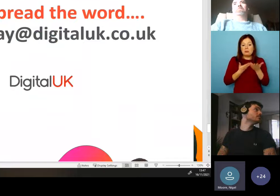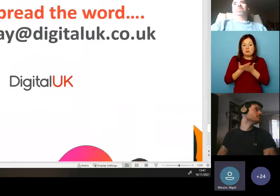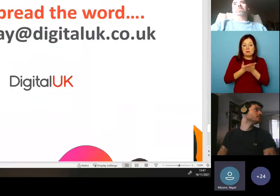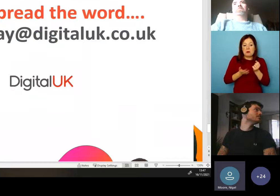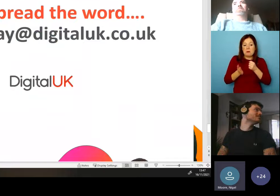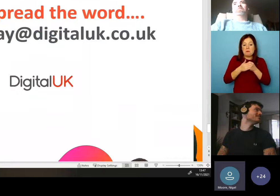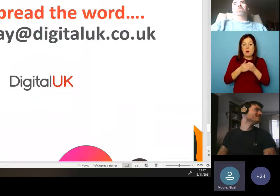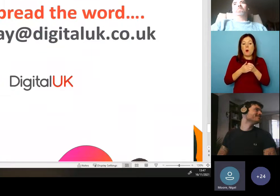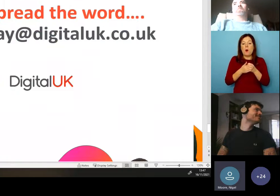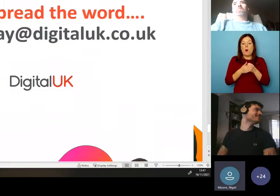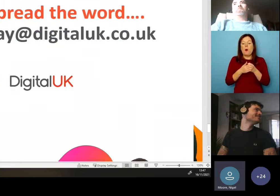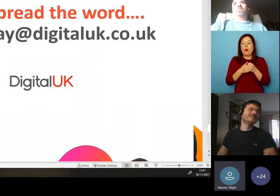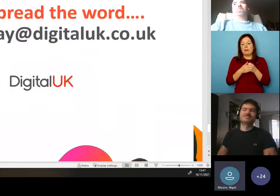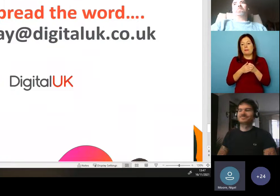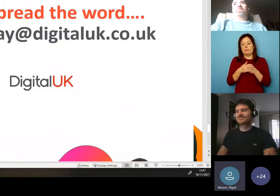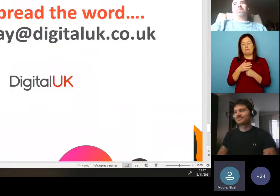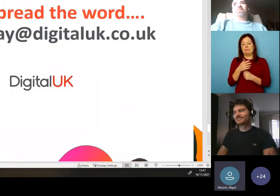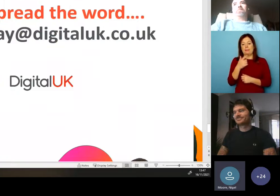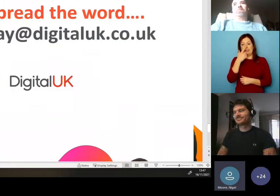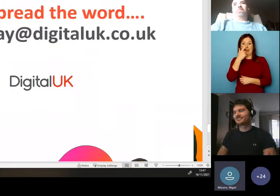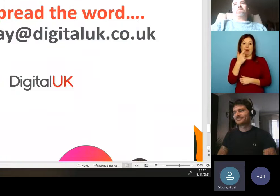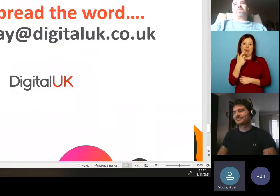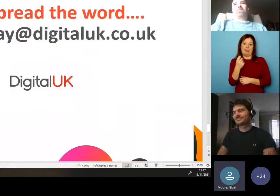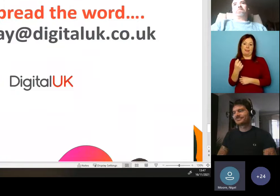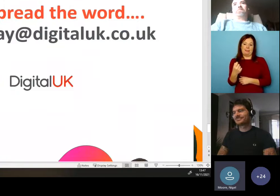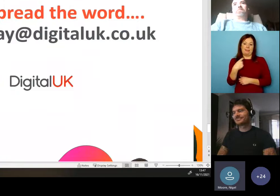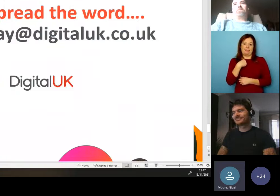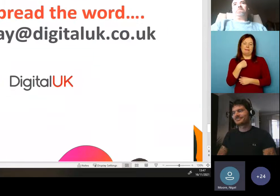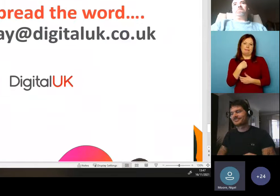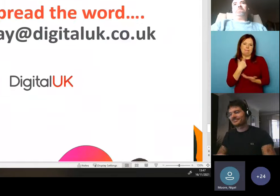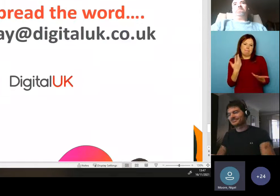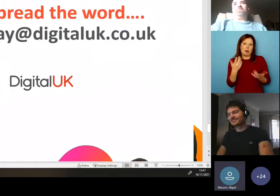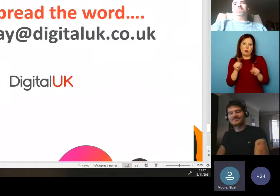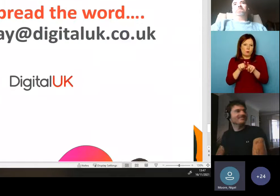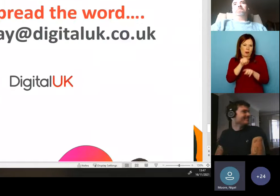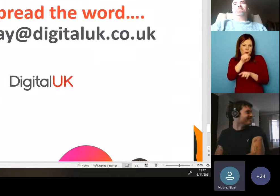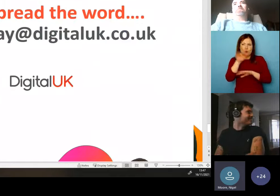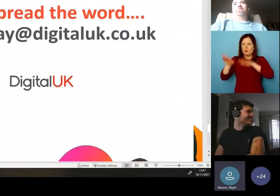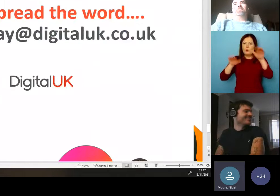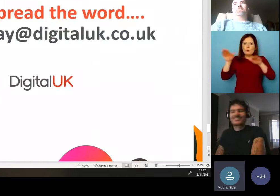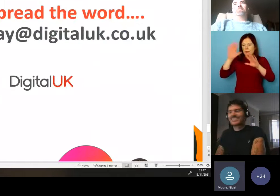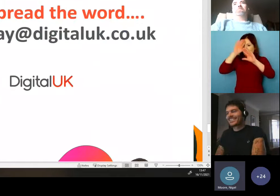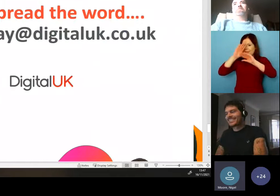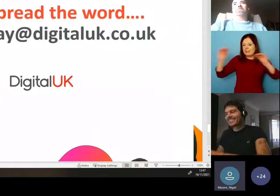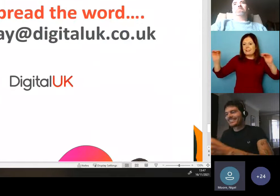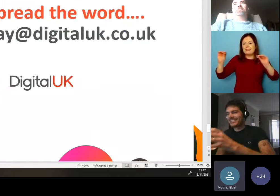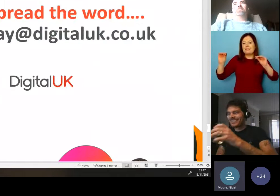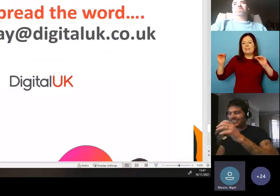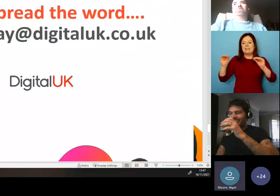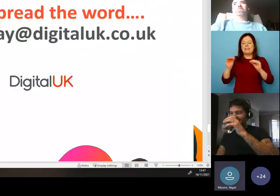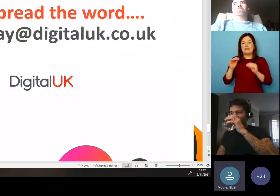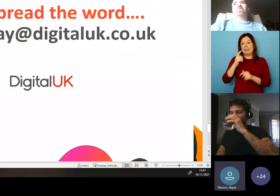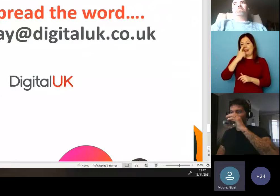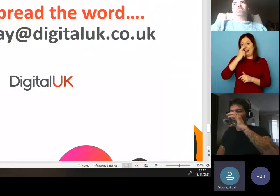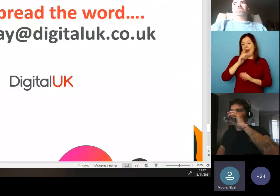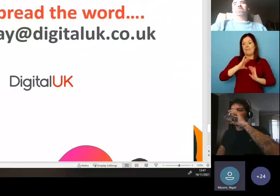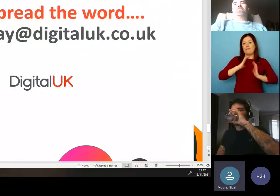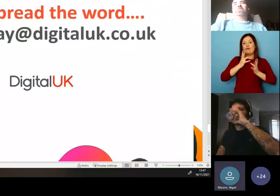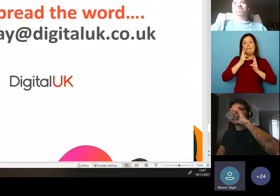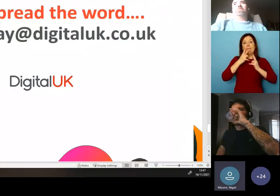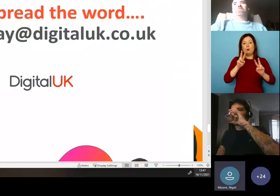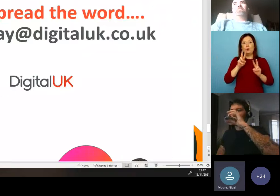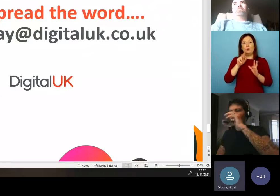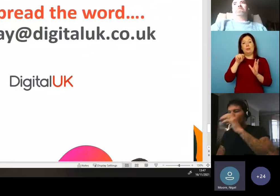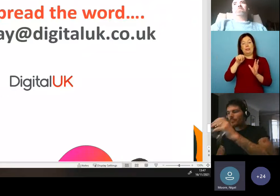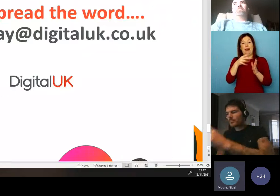further beyond the questions just now, then please do, and please let people know that it's available on Freeview Play connected devices at 10 on 555.